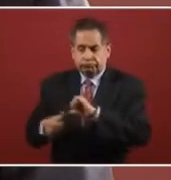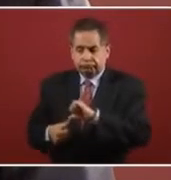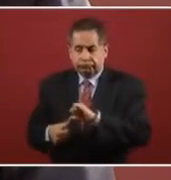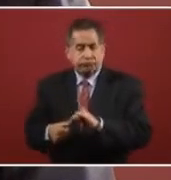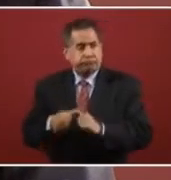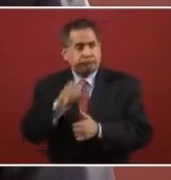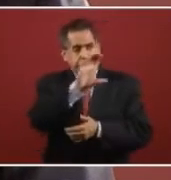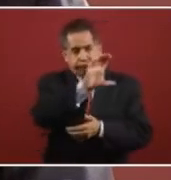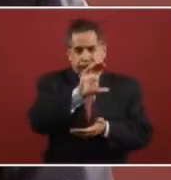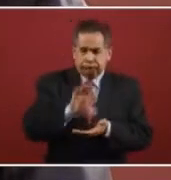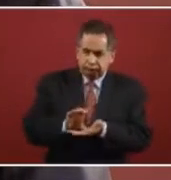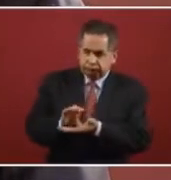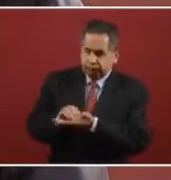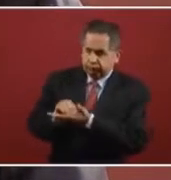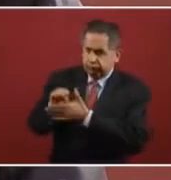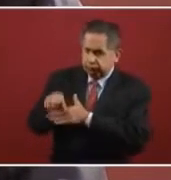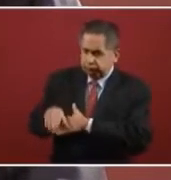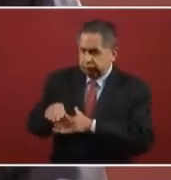countries and that there be